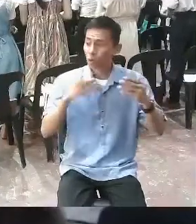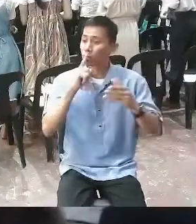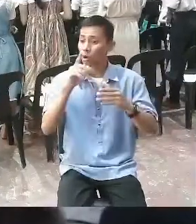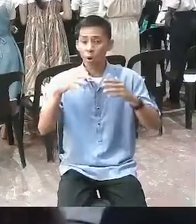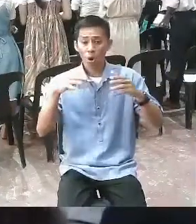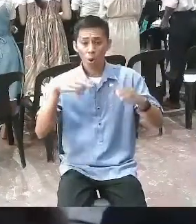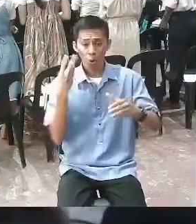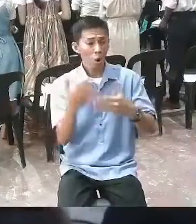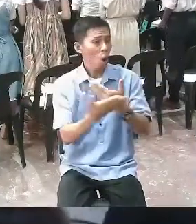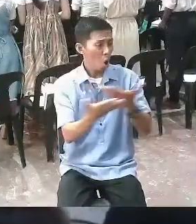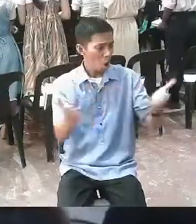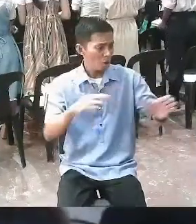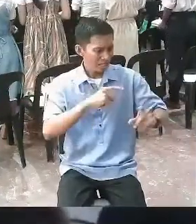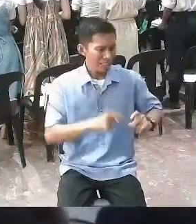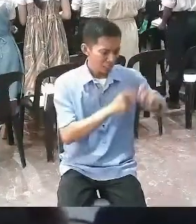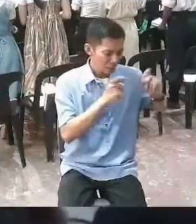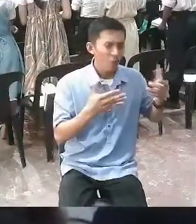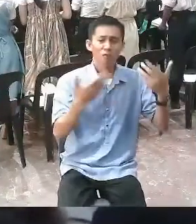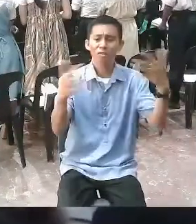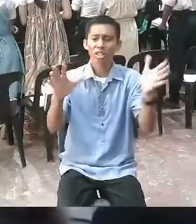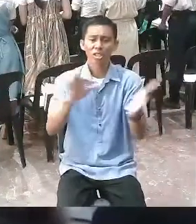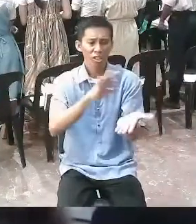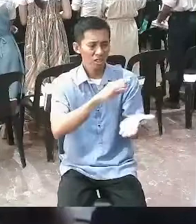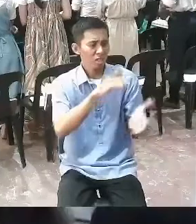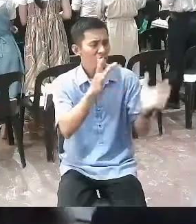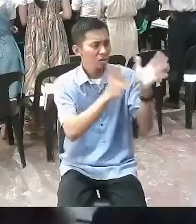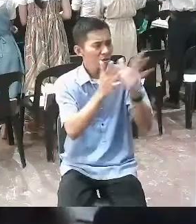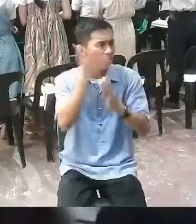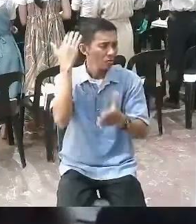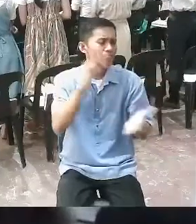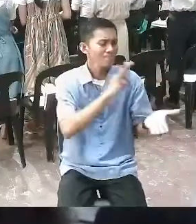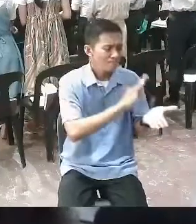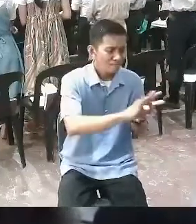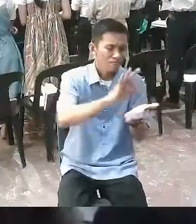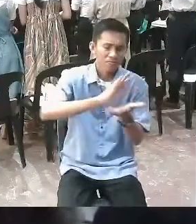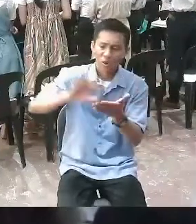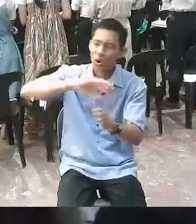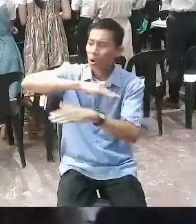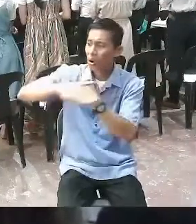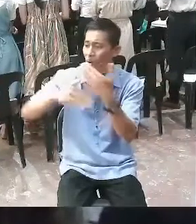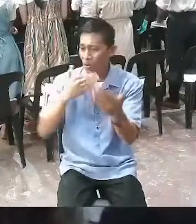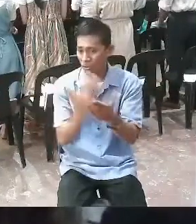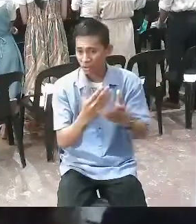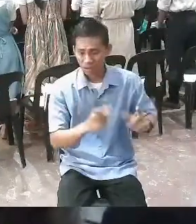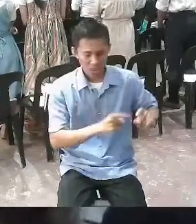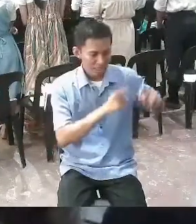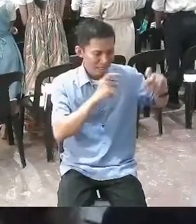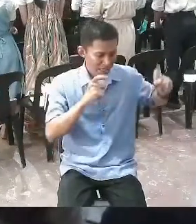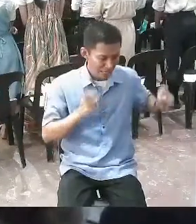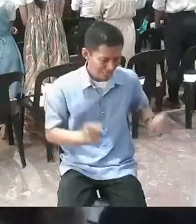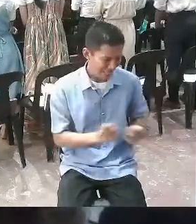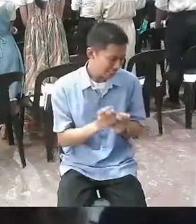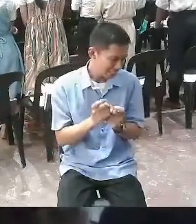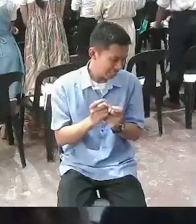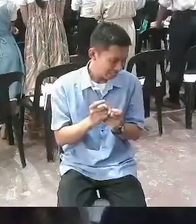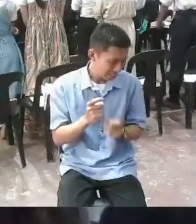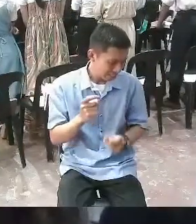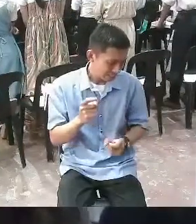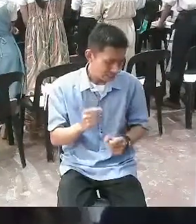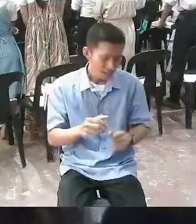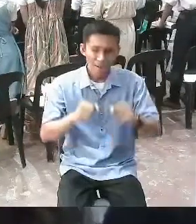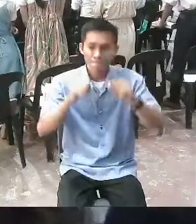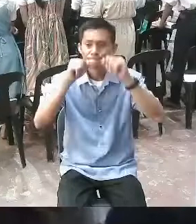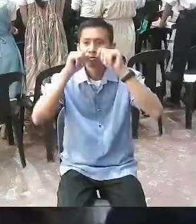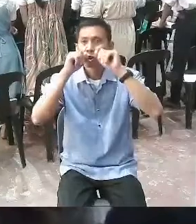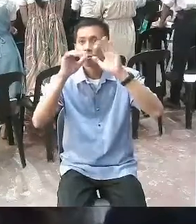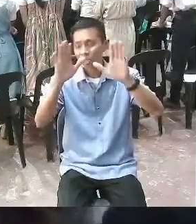those whose sins are covered. Blessed is the man to whom the Lord will not, tell me